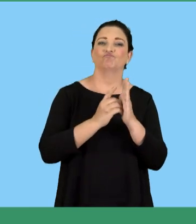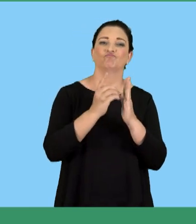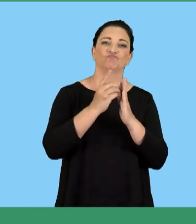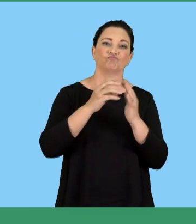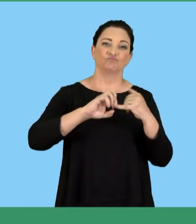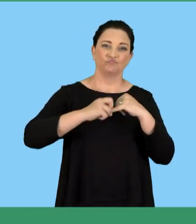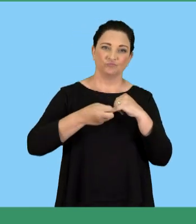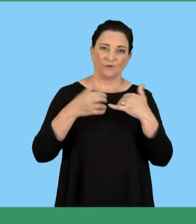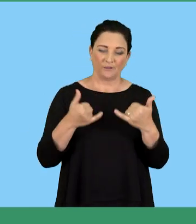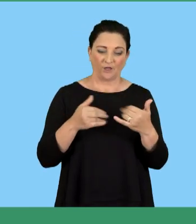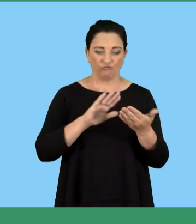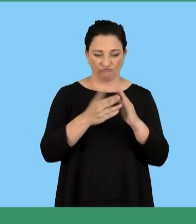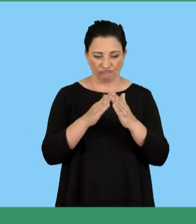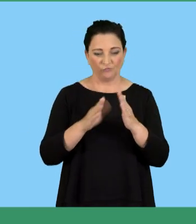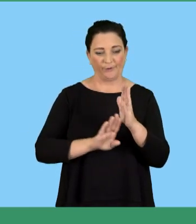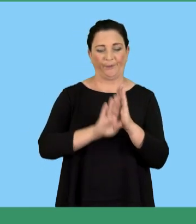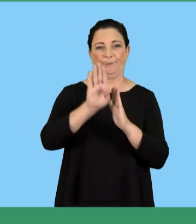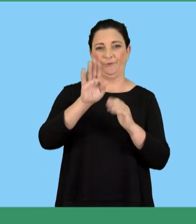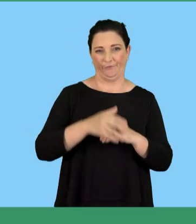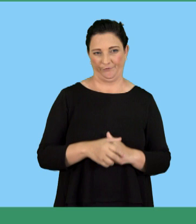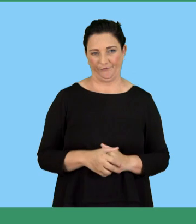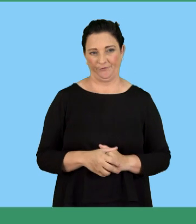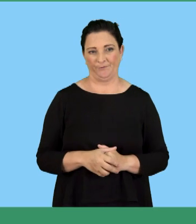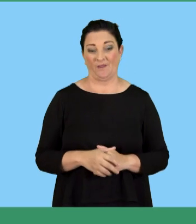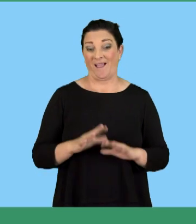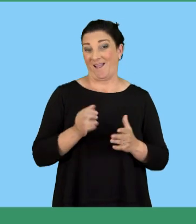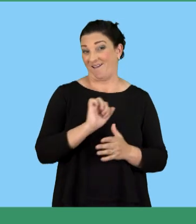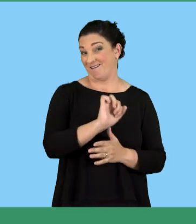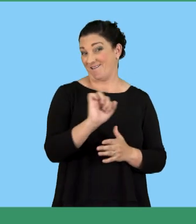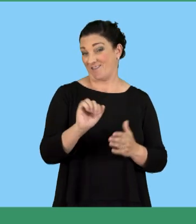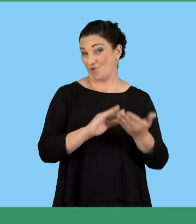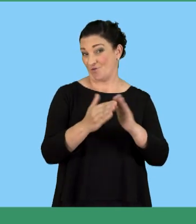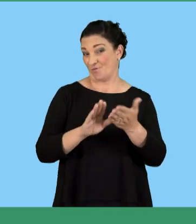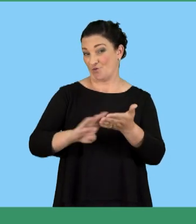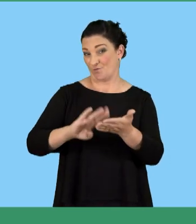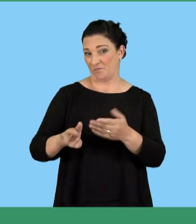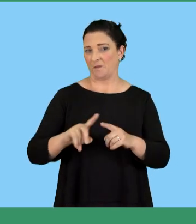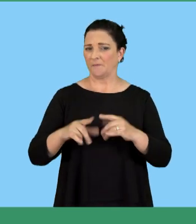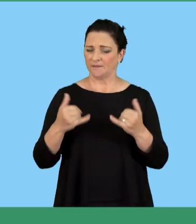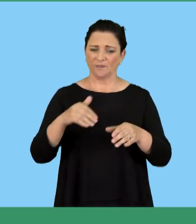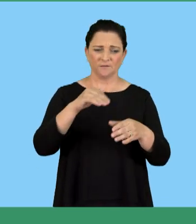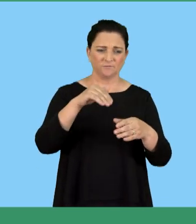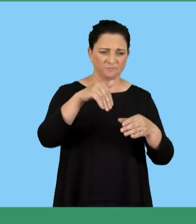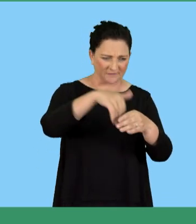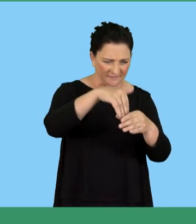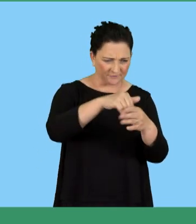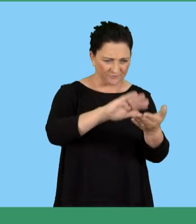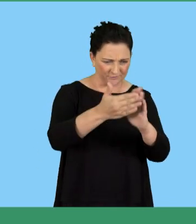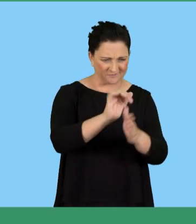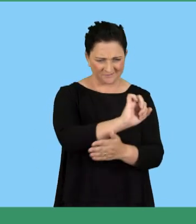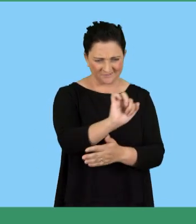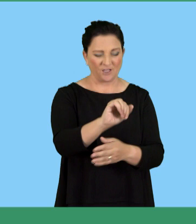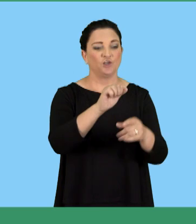try and improve the community in which they operate. They can also train people within the community,